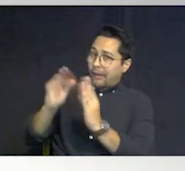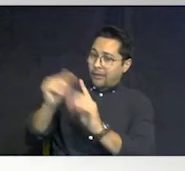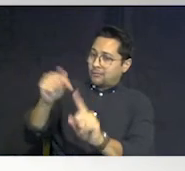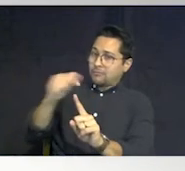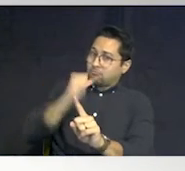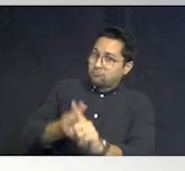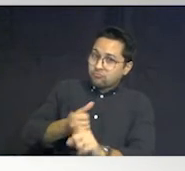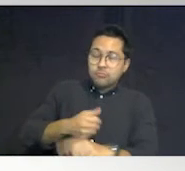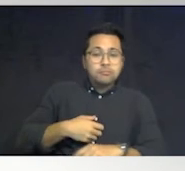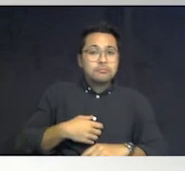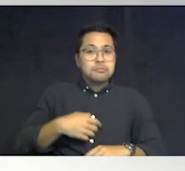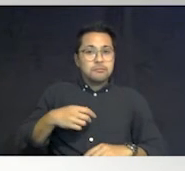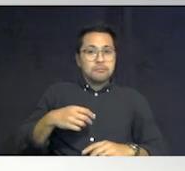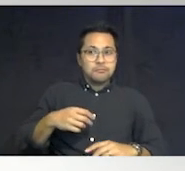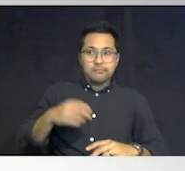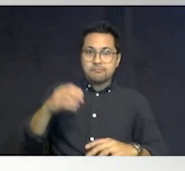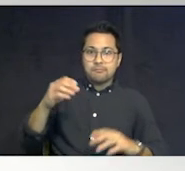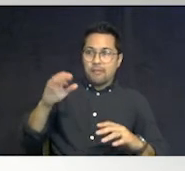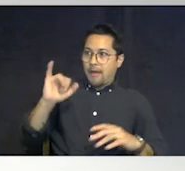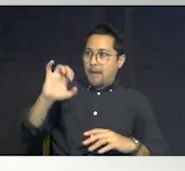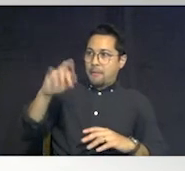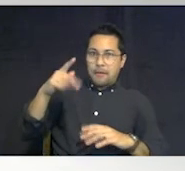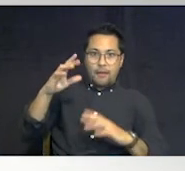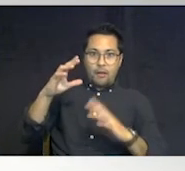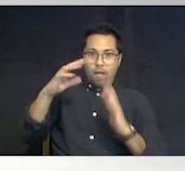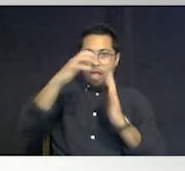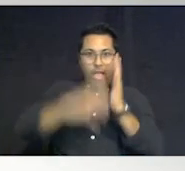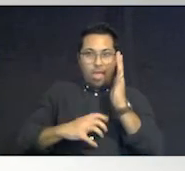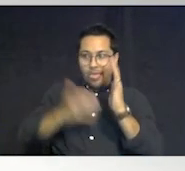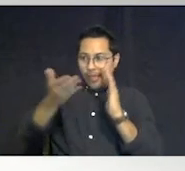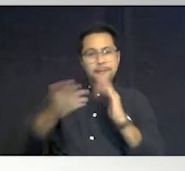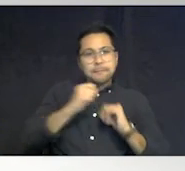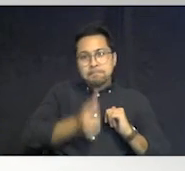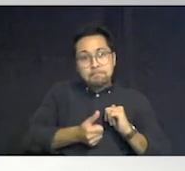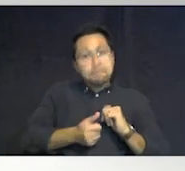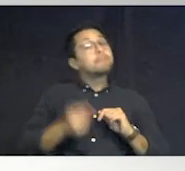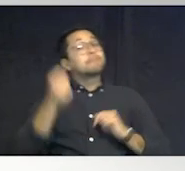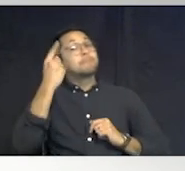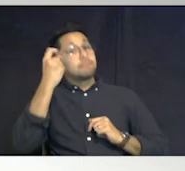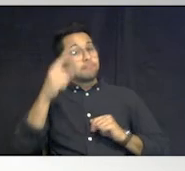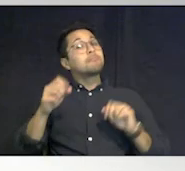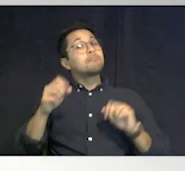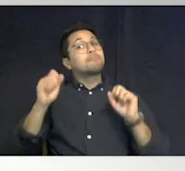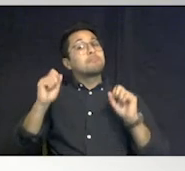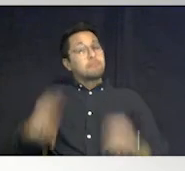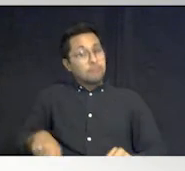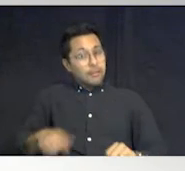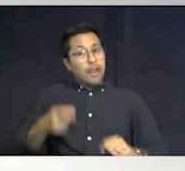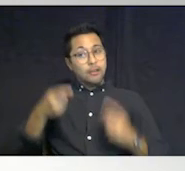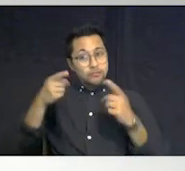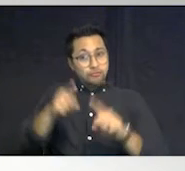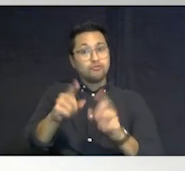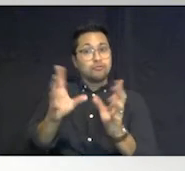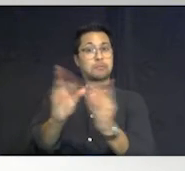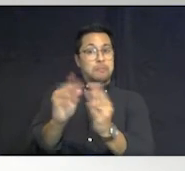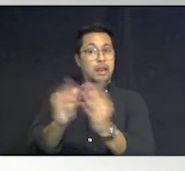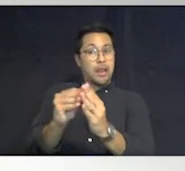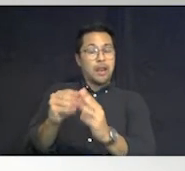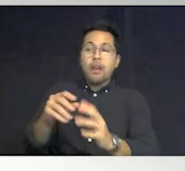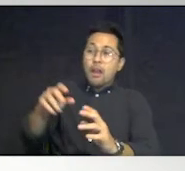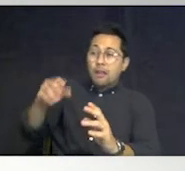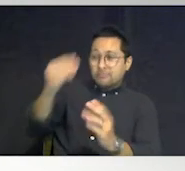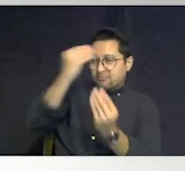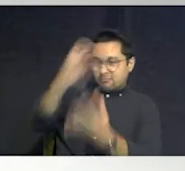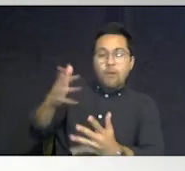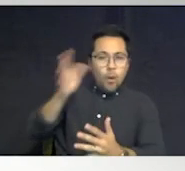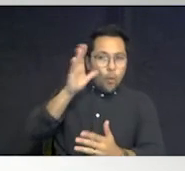IEP will actually be developed. You can, however, as part of your resolution in mediation, qualify that there will be